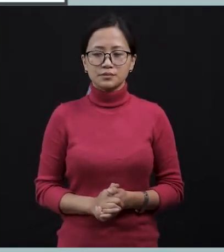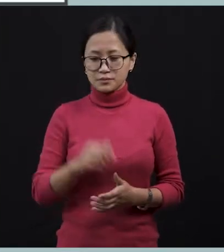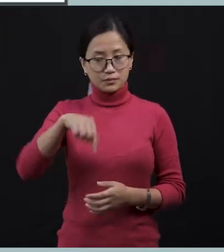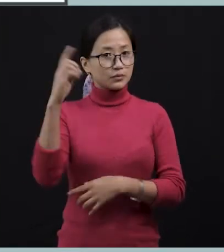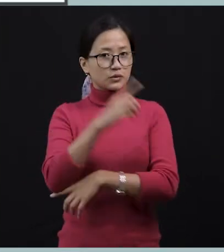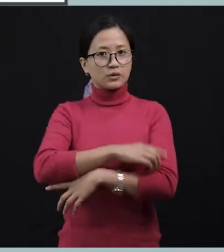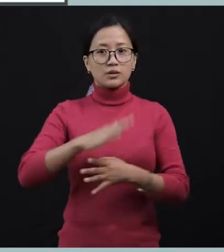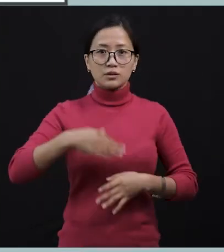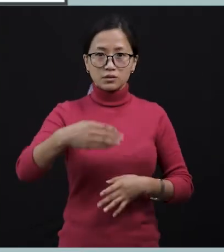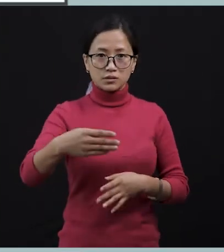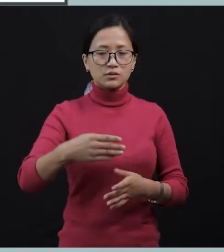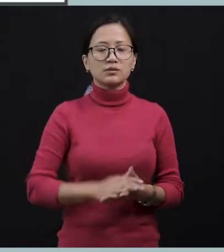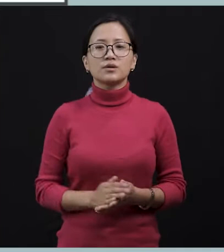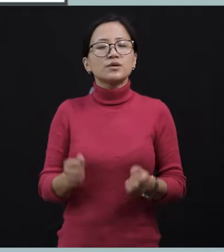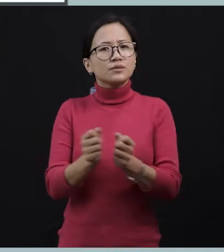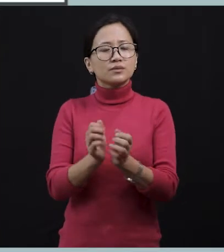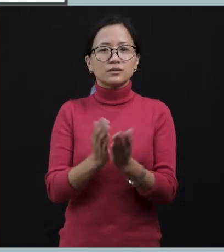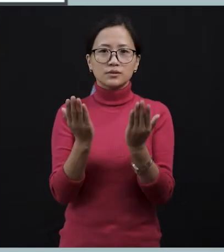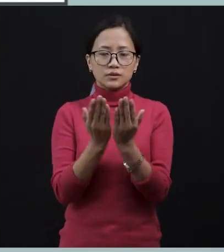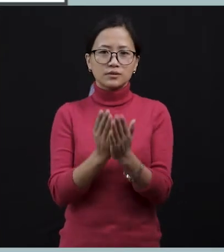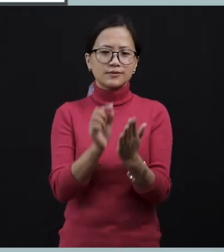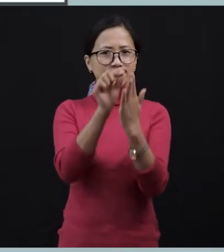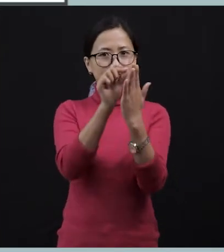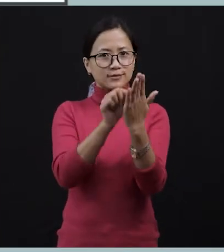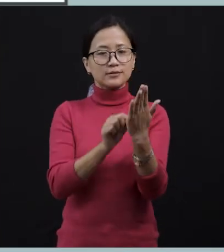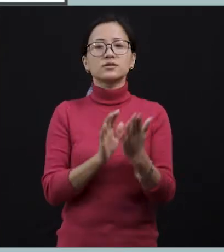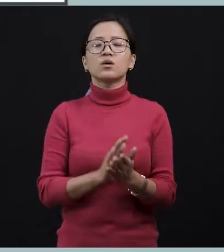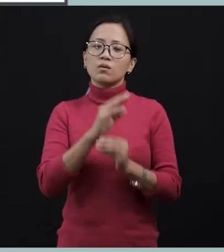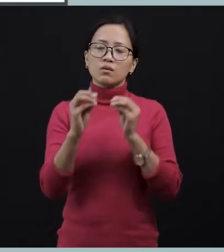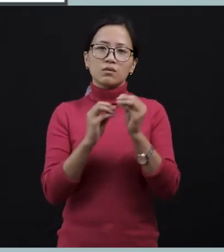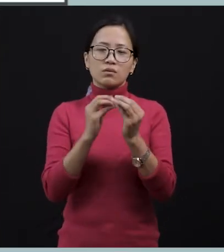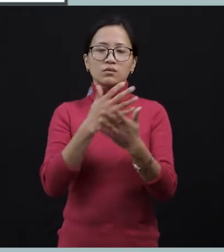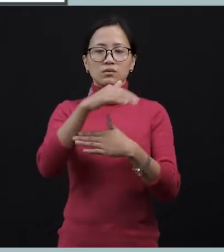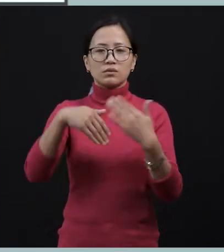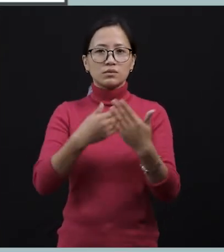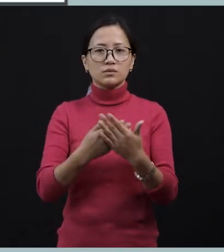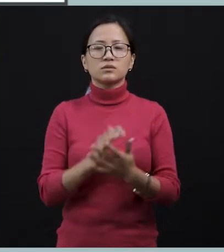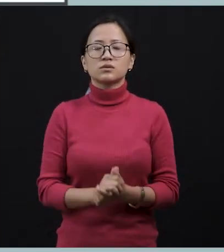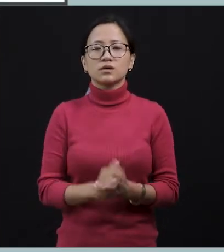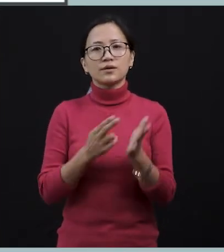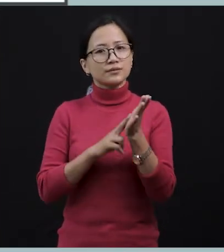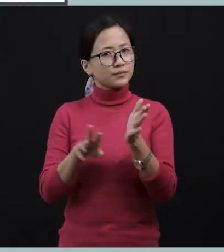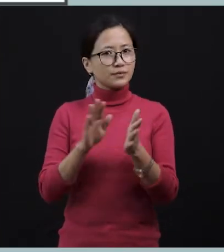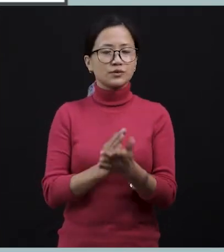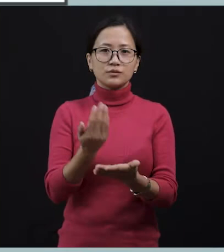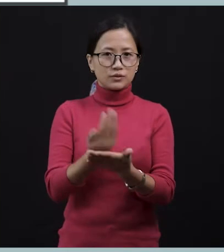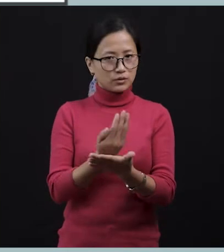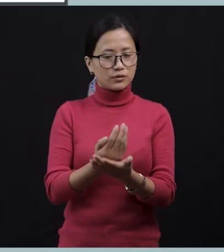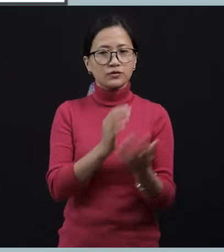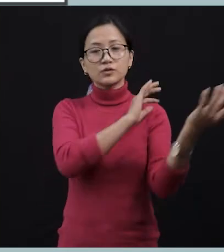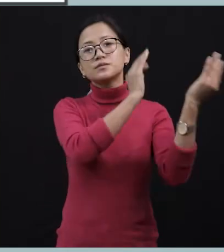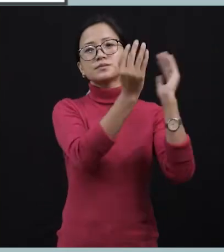we are going to continue with studying the details about all these natural resources of the earth. So